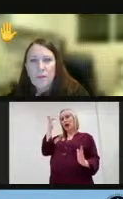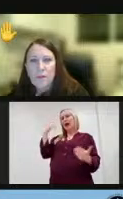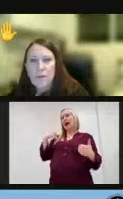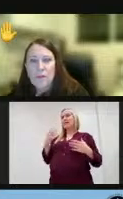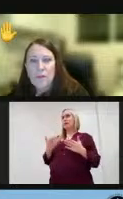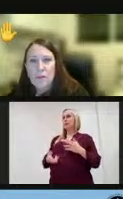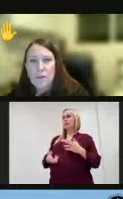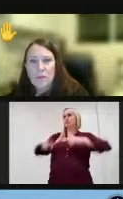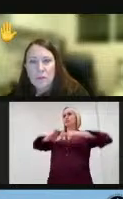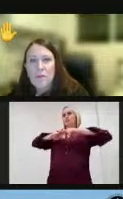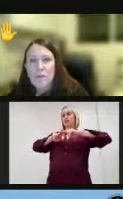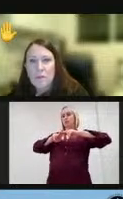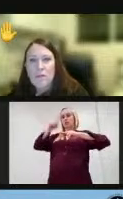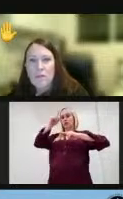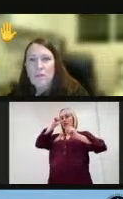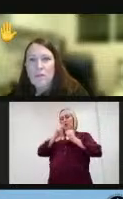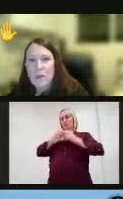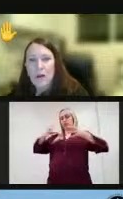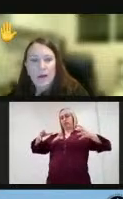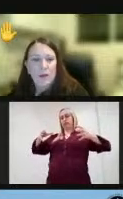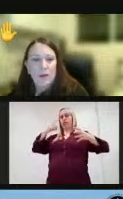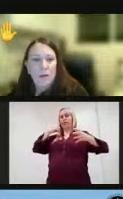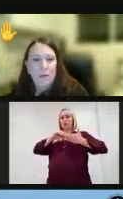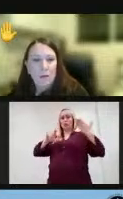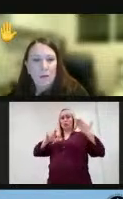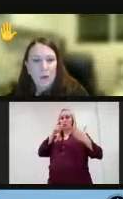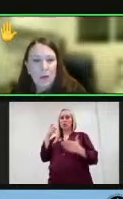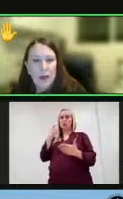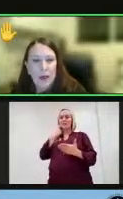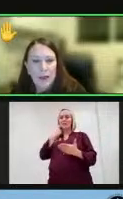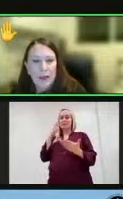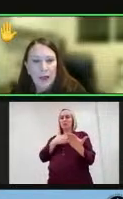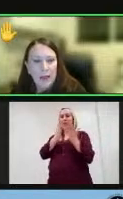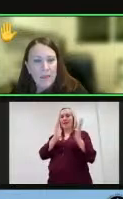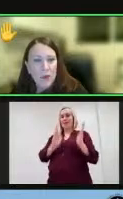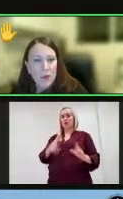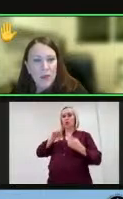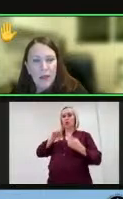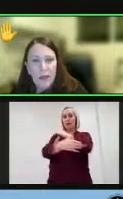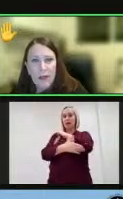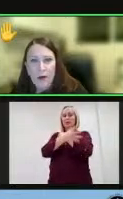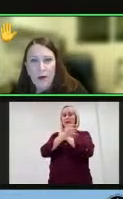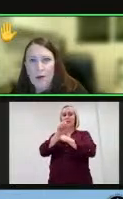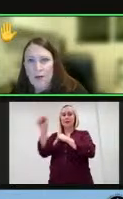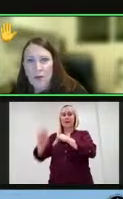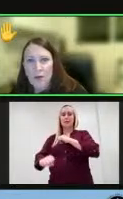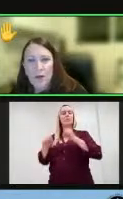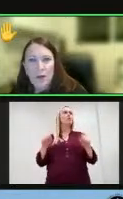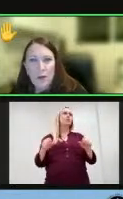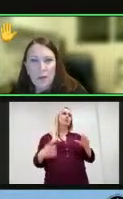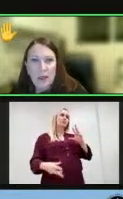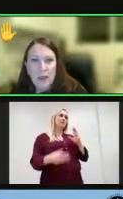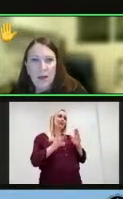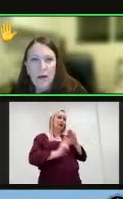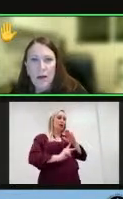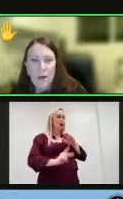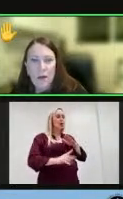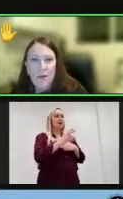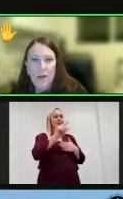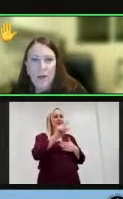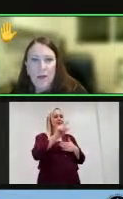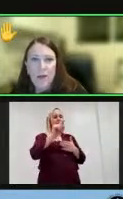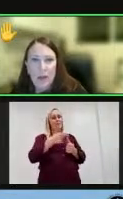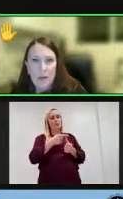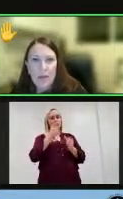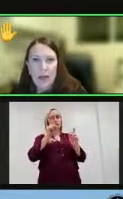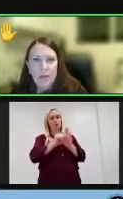that are recent arrivers to the country and to Salem. And I suppose you could have kindergartners or first graders who have been here a number of